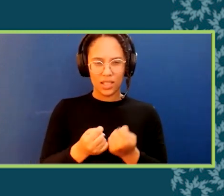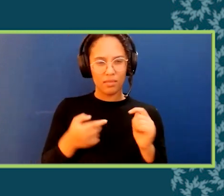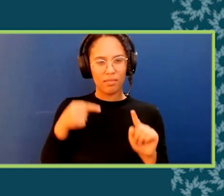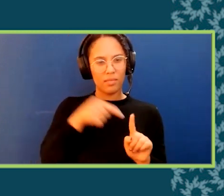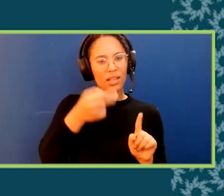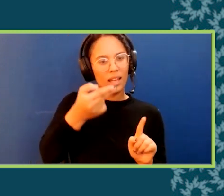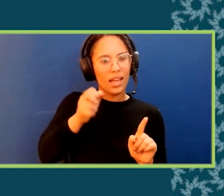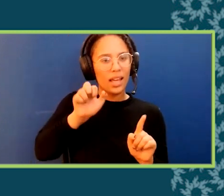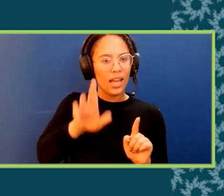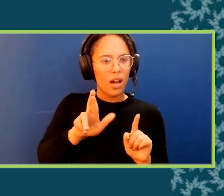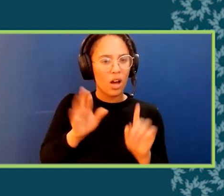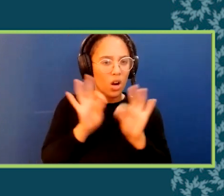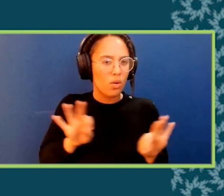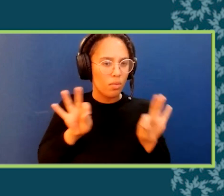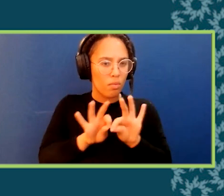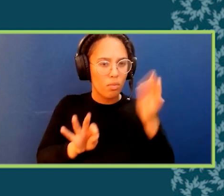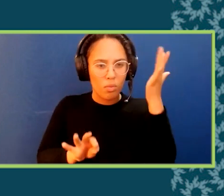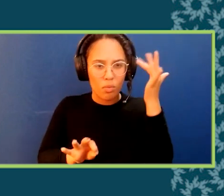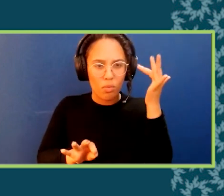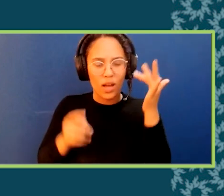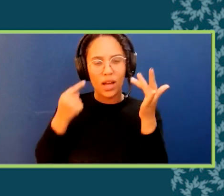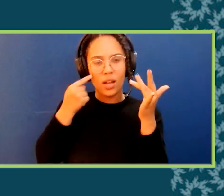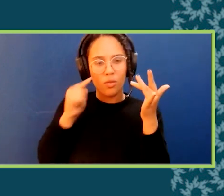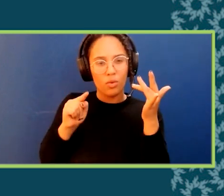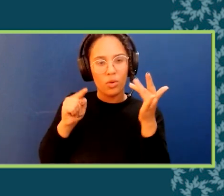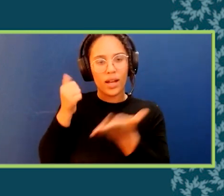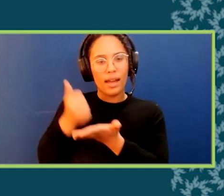of disrupting the status quo?